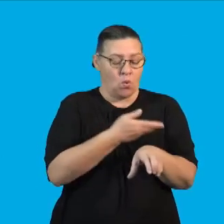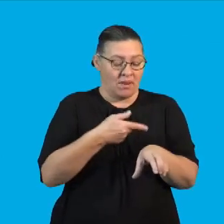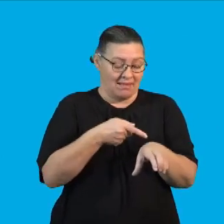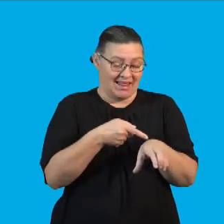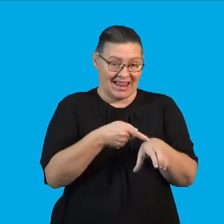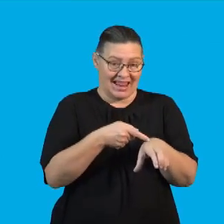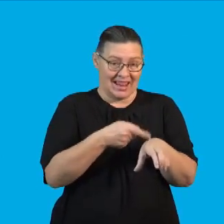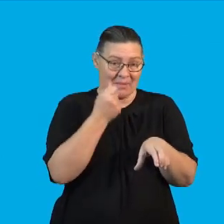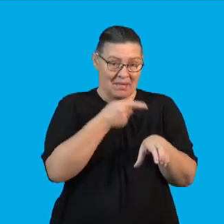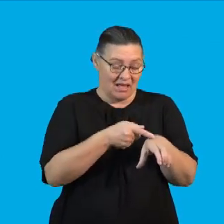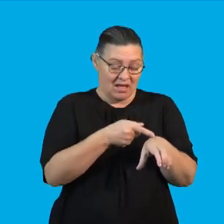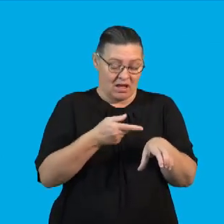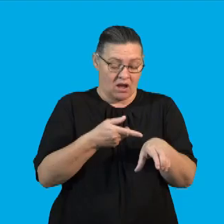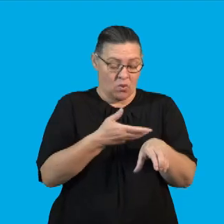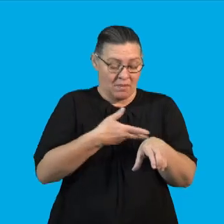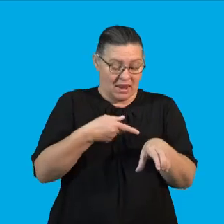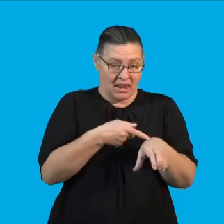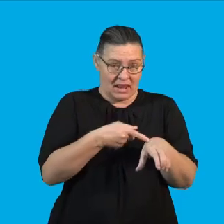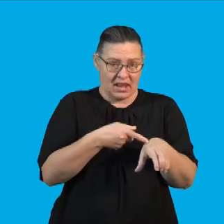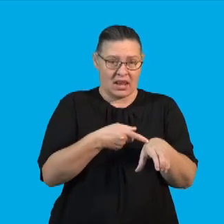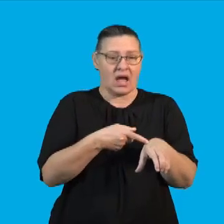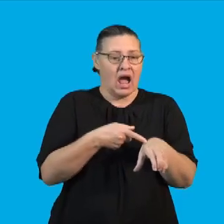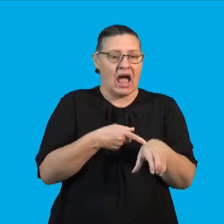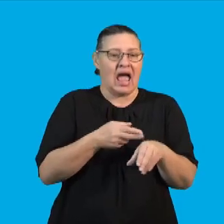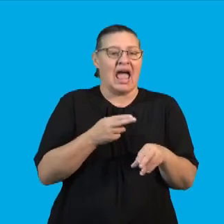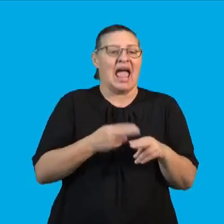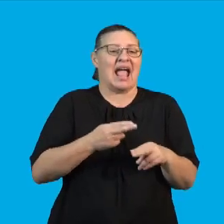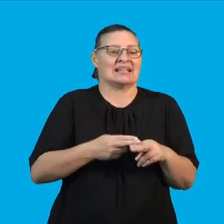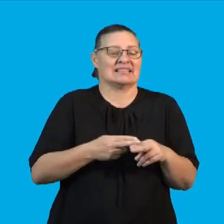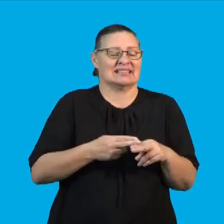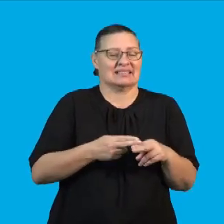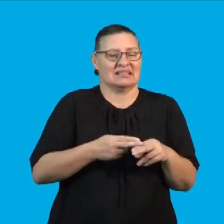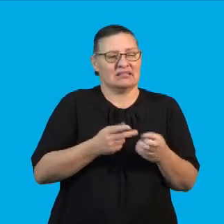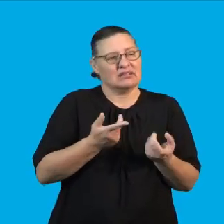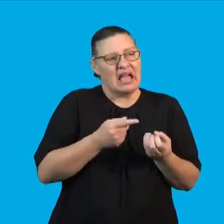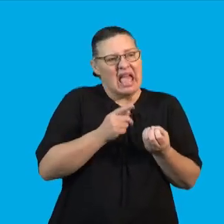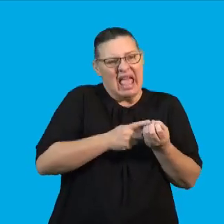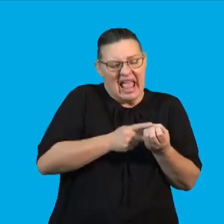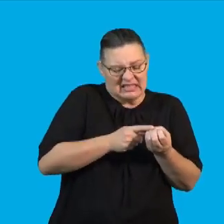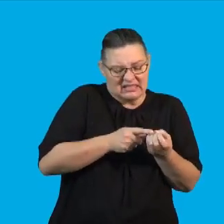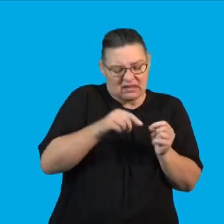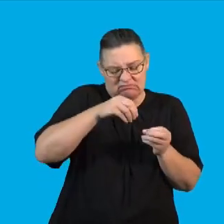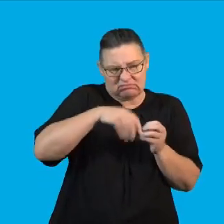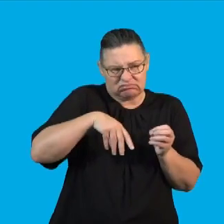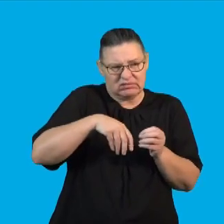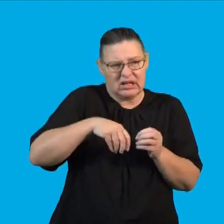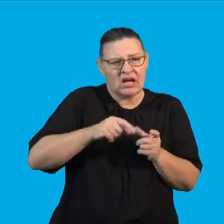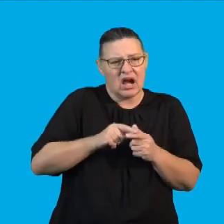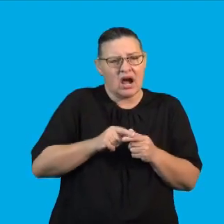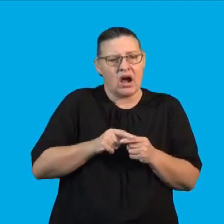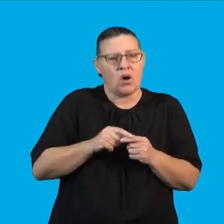the female, now let's check what the female is doing, will release about 6,000